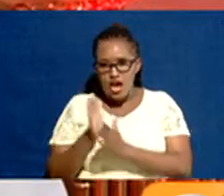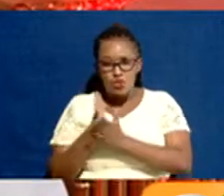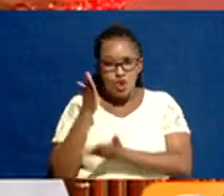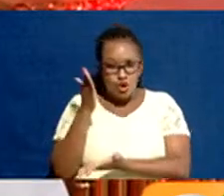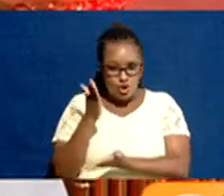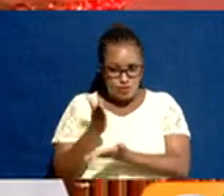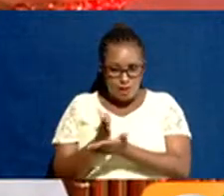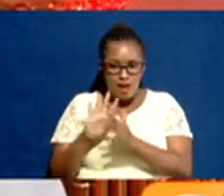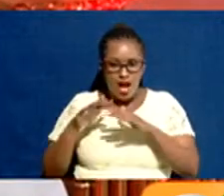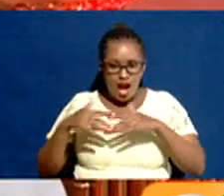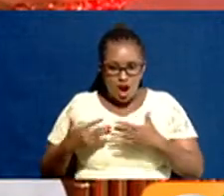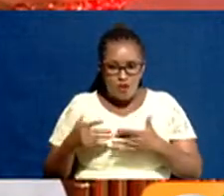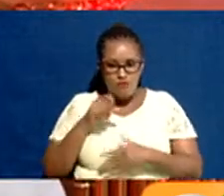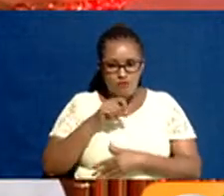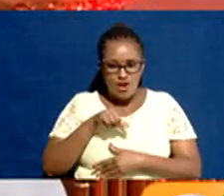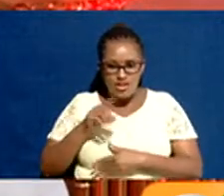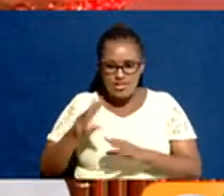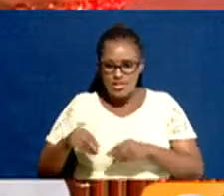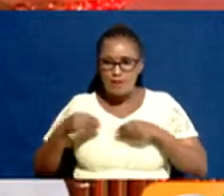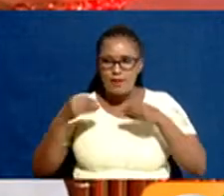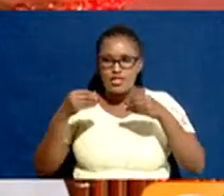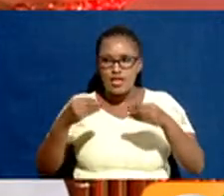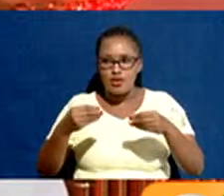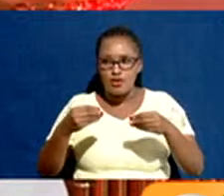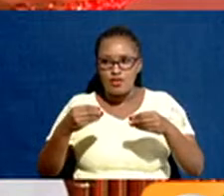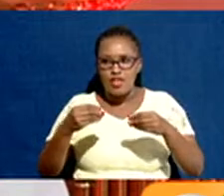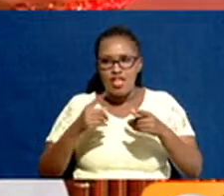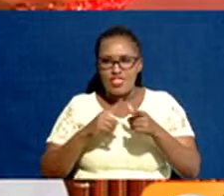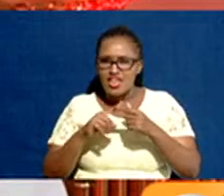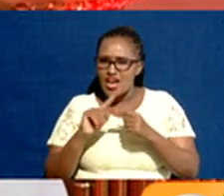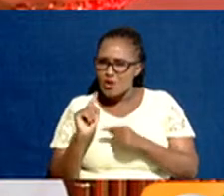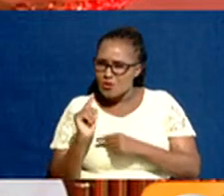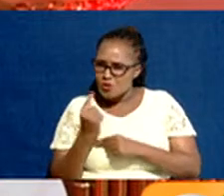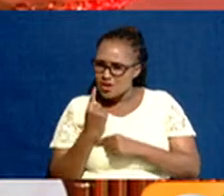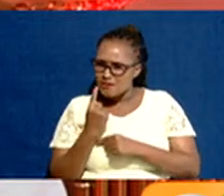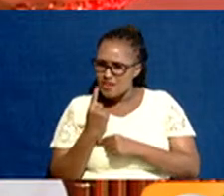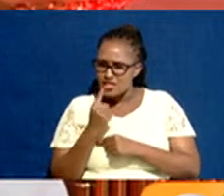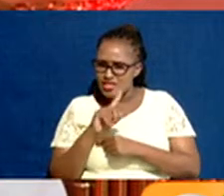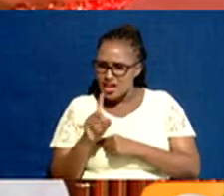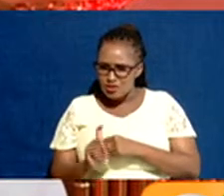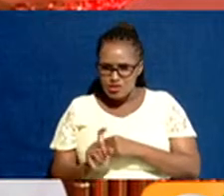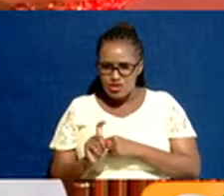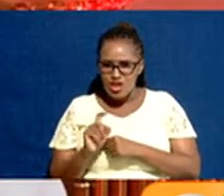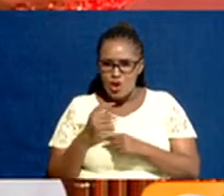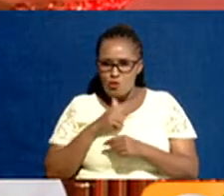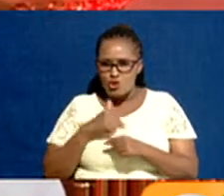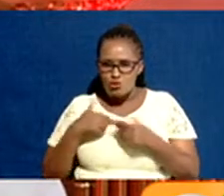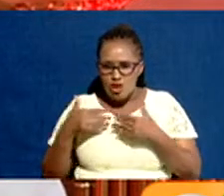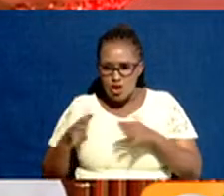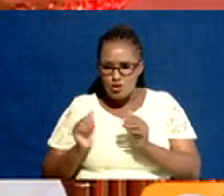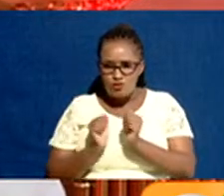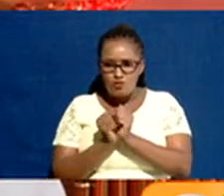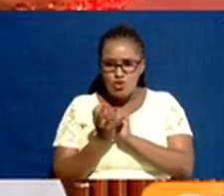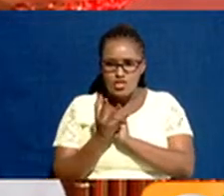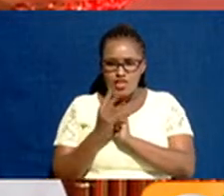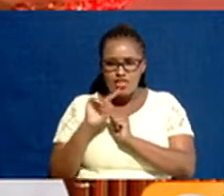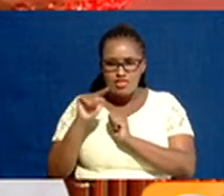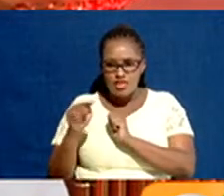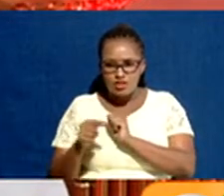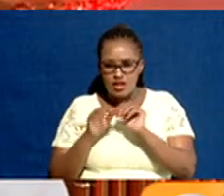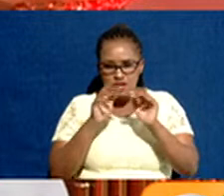by the way fertilizer is being distributed. Just a quick research shows we have about 14,000 registered farmers in